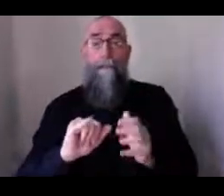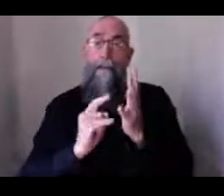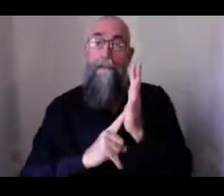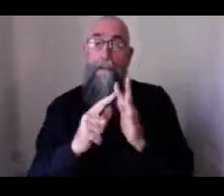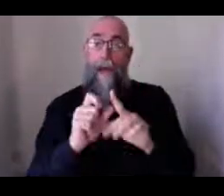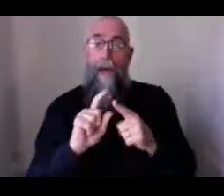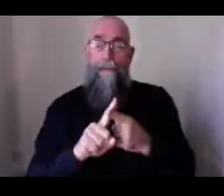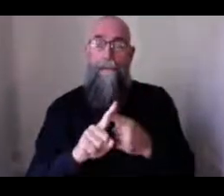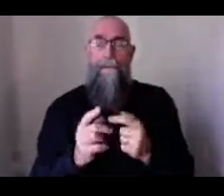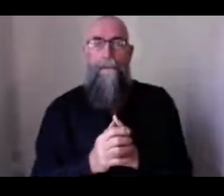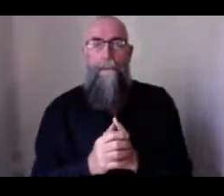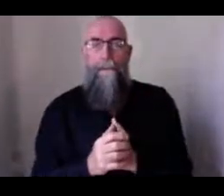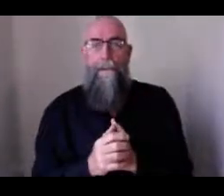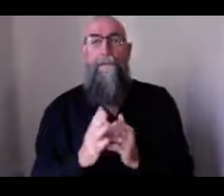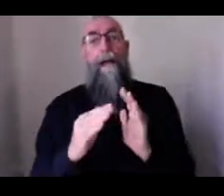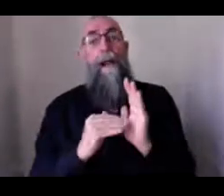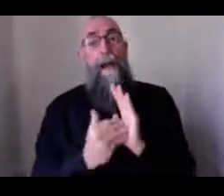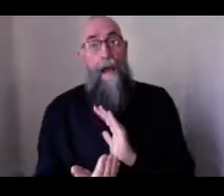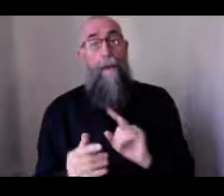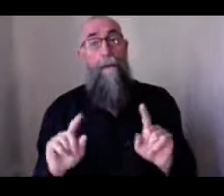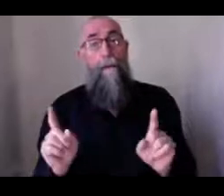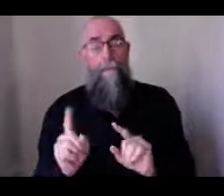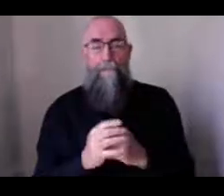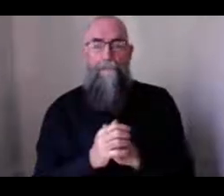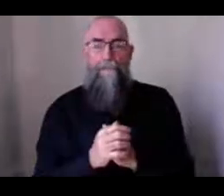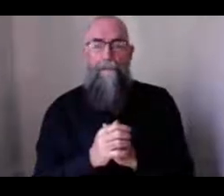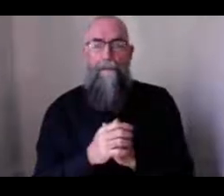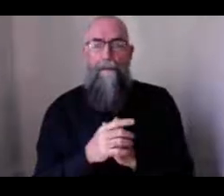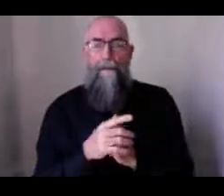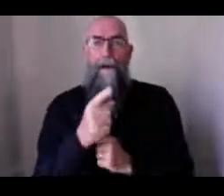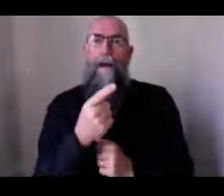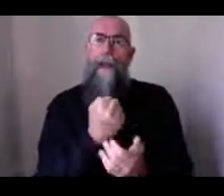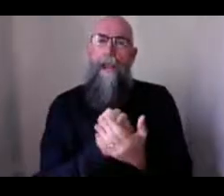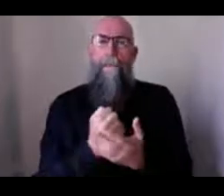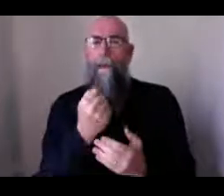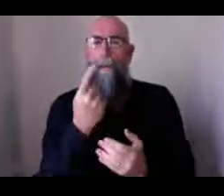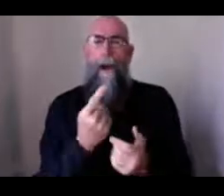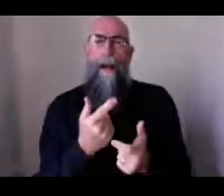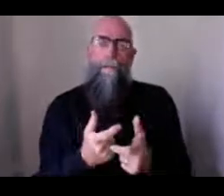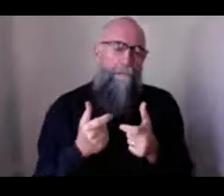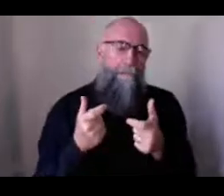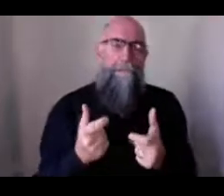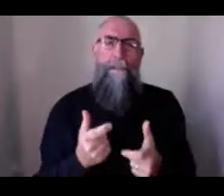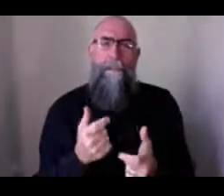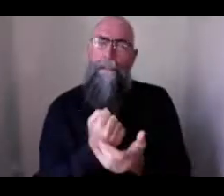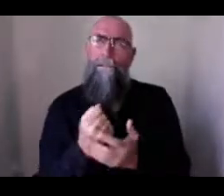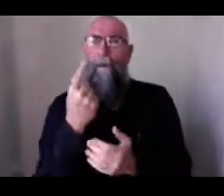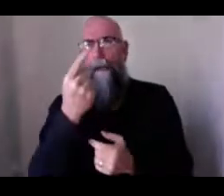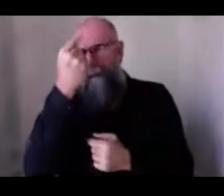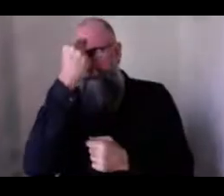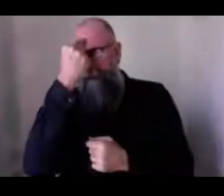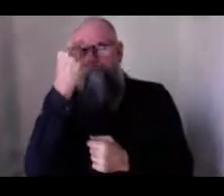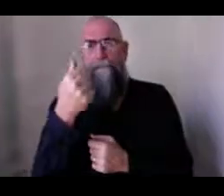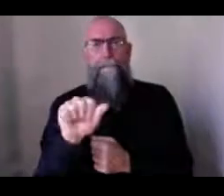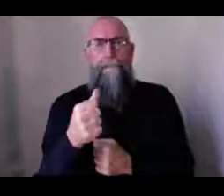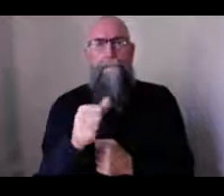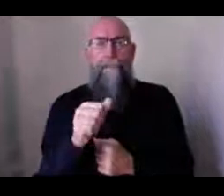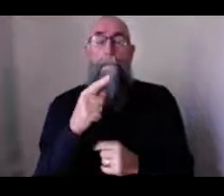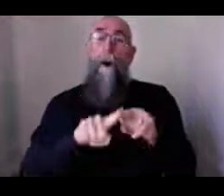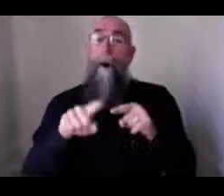So the next, I think one of the biggest things in an application that people often struggle with